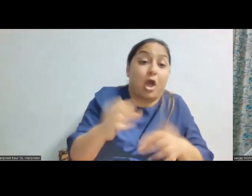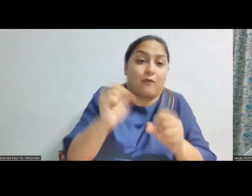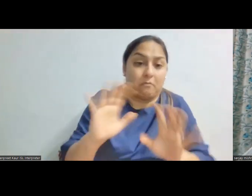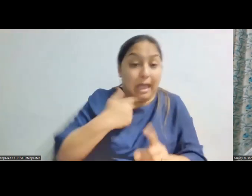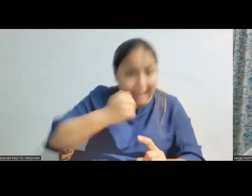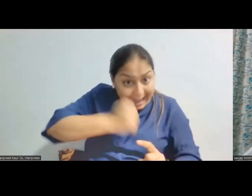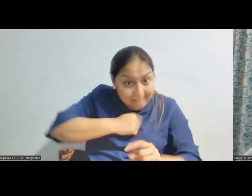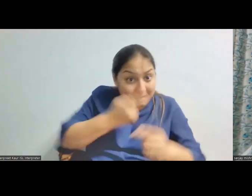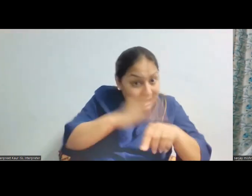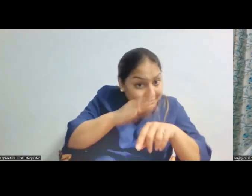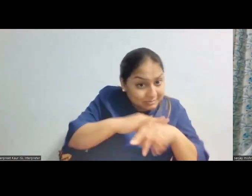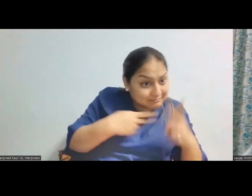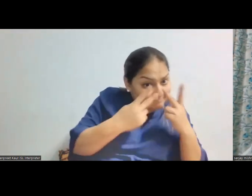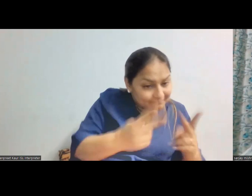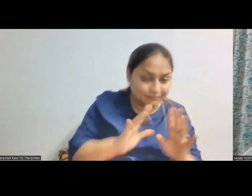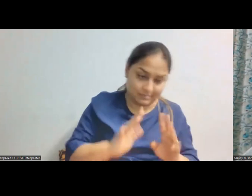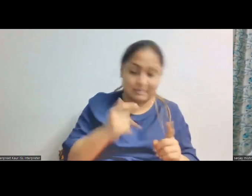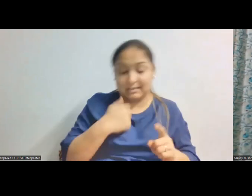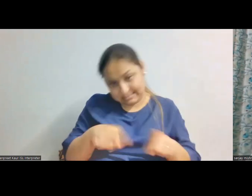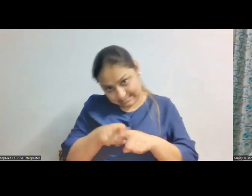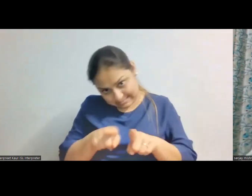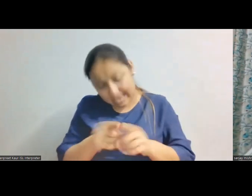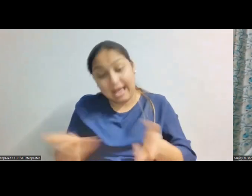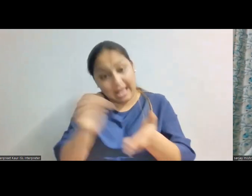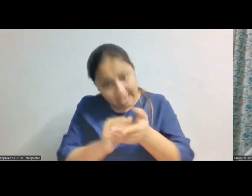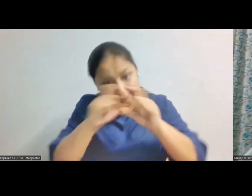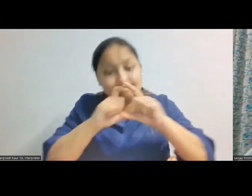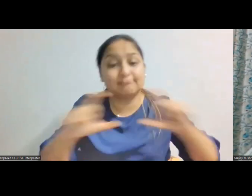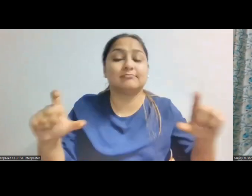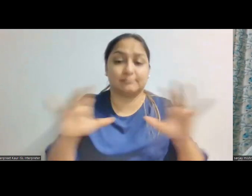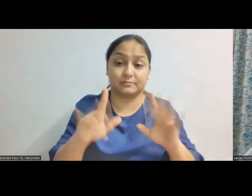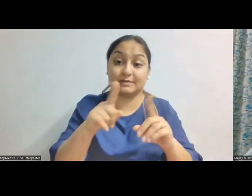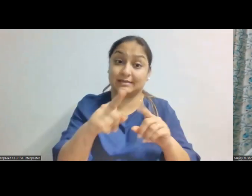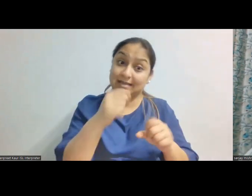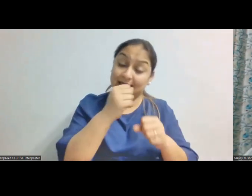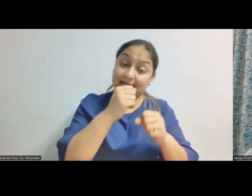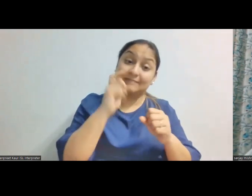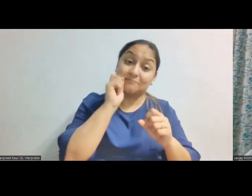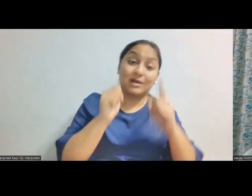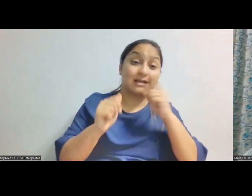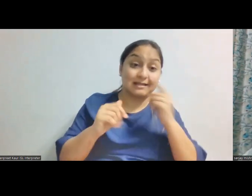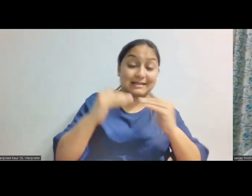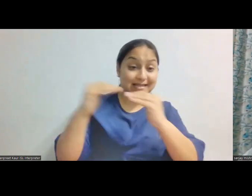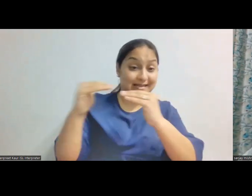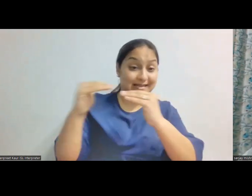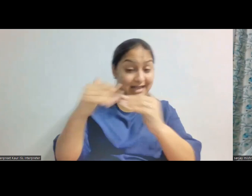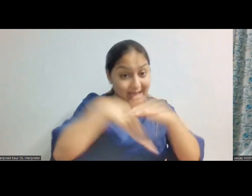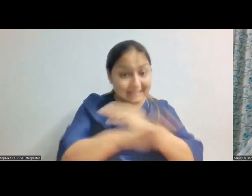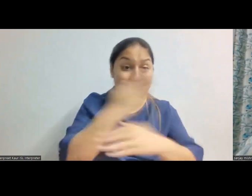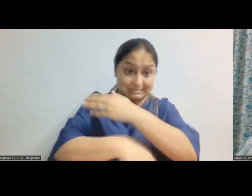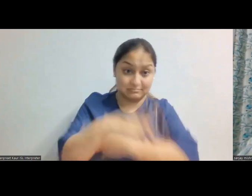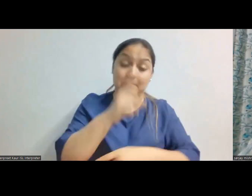as Otley, I would like to reemphasize and reiterate that the gender and disability is given adequate attention in